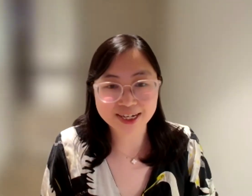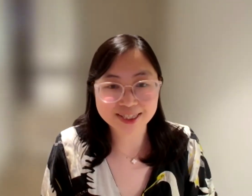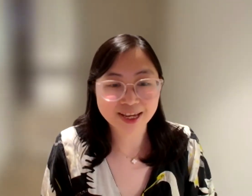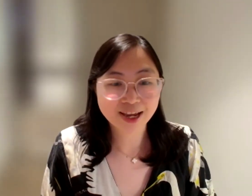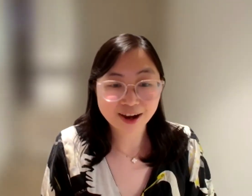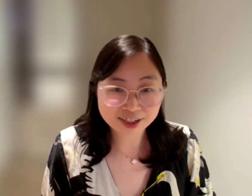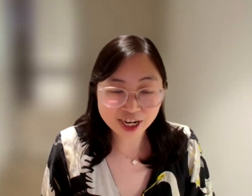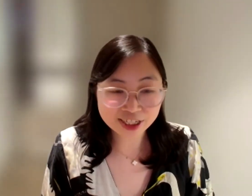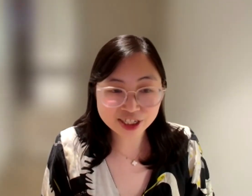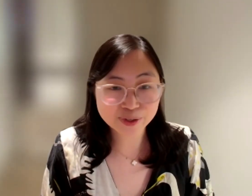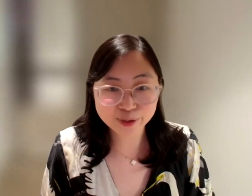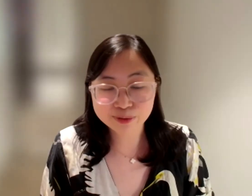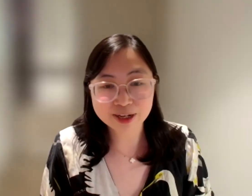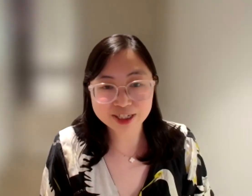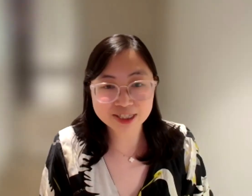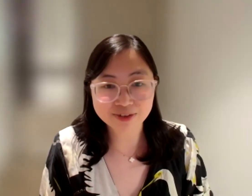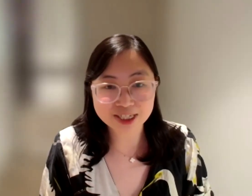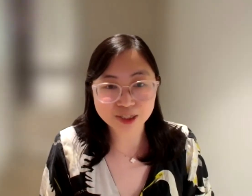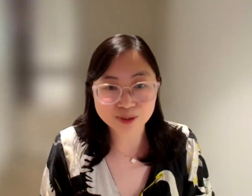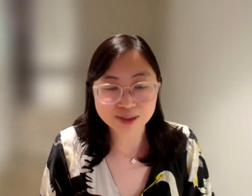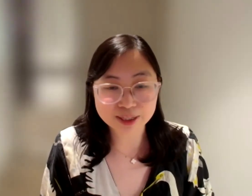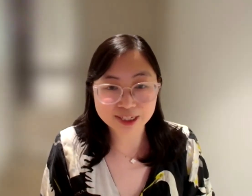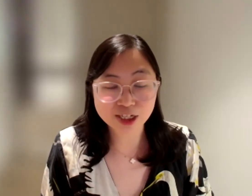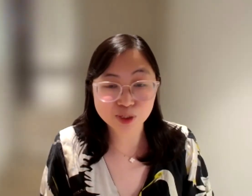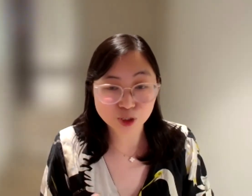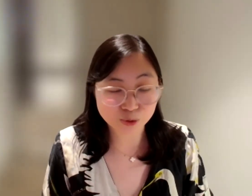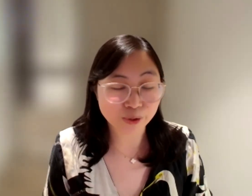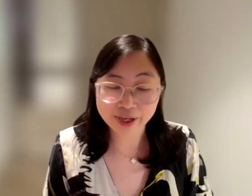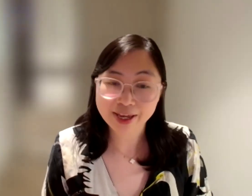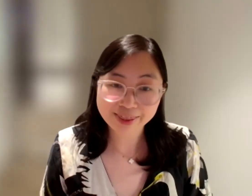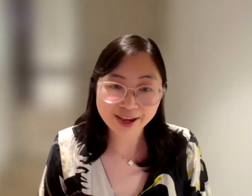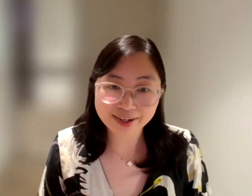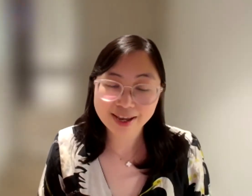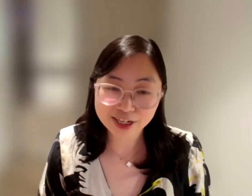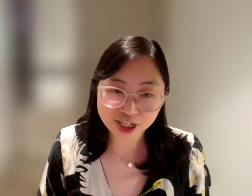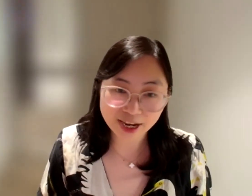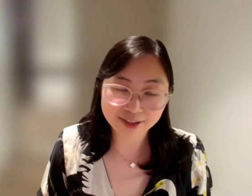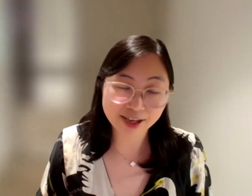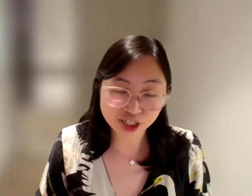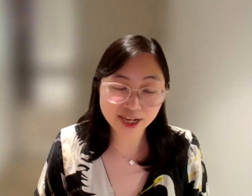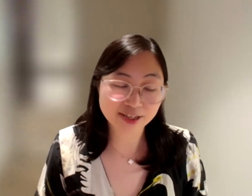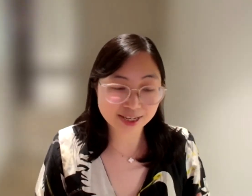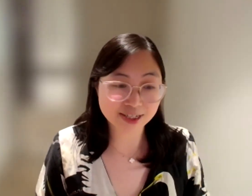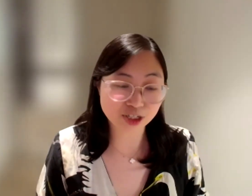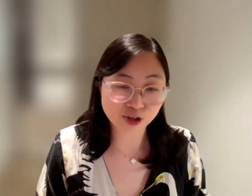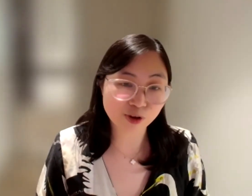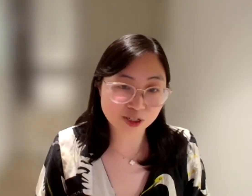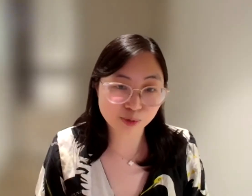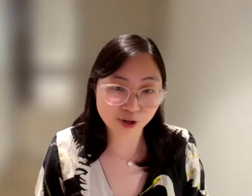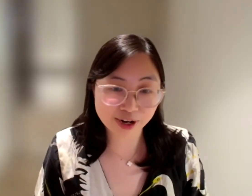accreditation standards are changed to include mentions of intellectual disability to ensure that educators